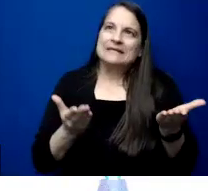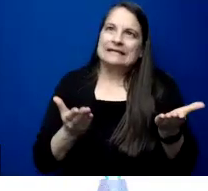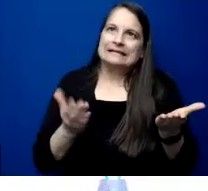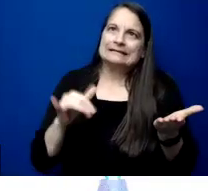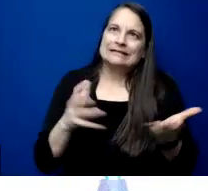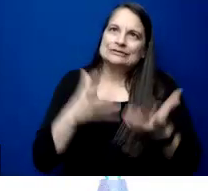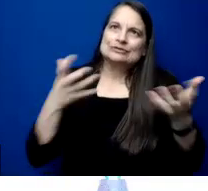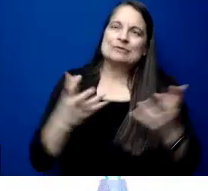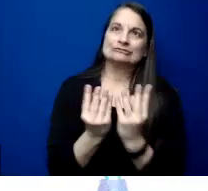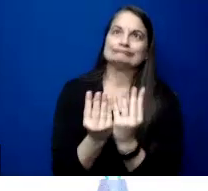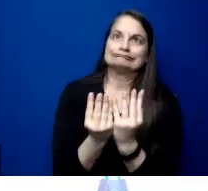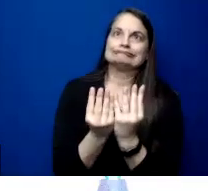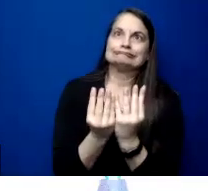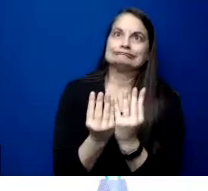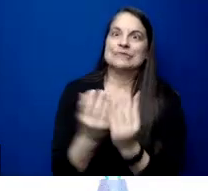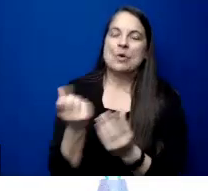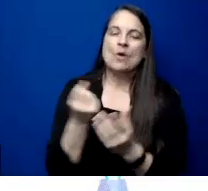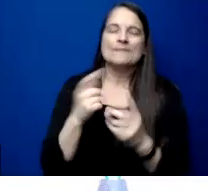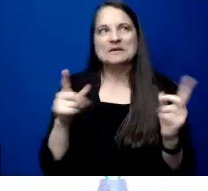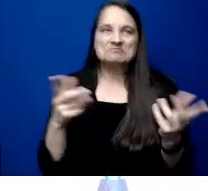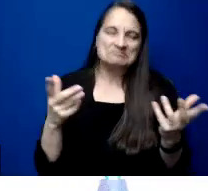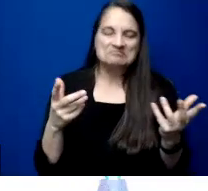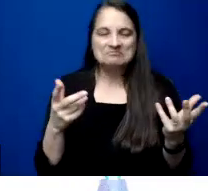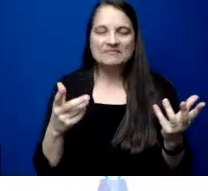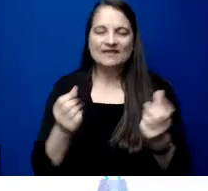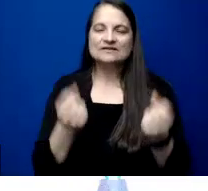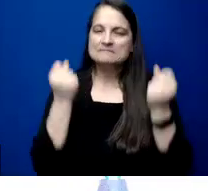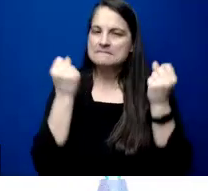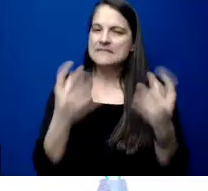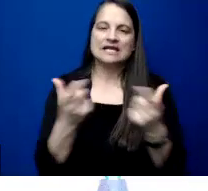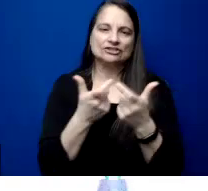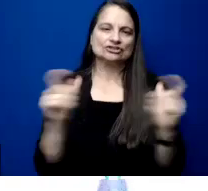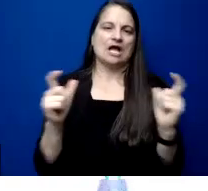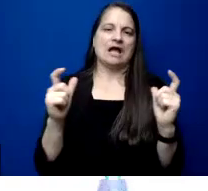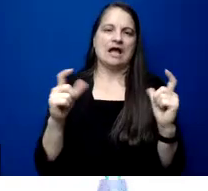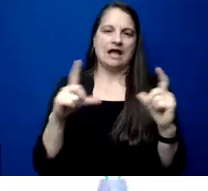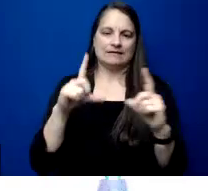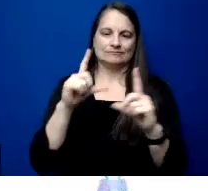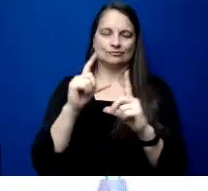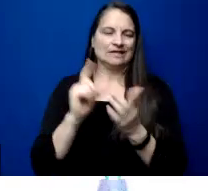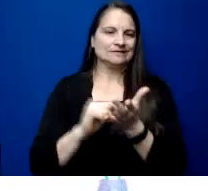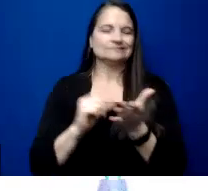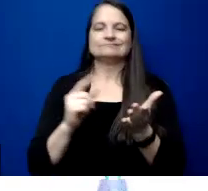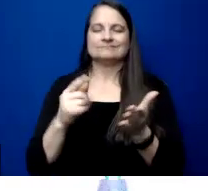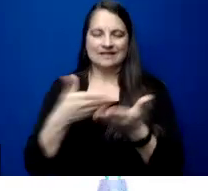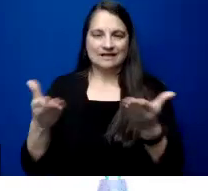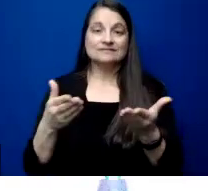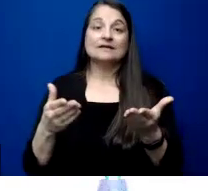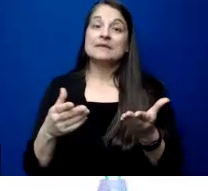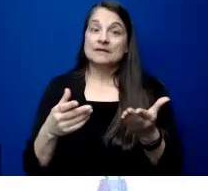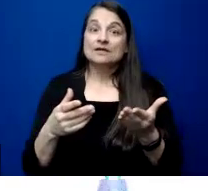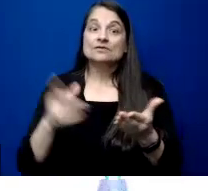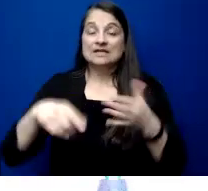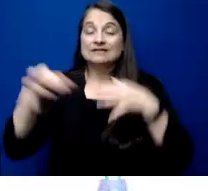hold. There are all kinds of large print items available. Abby also mentioned having large print directions